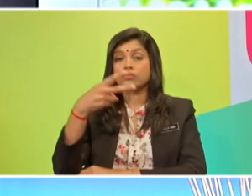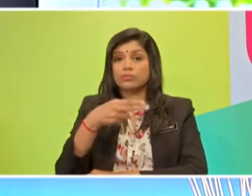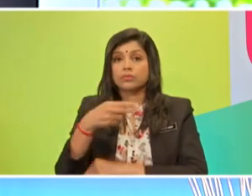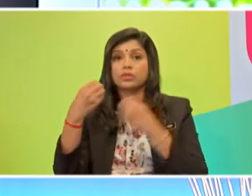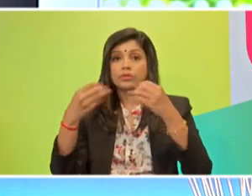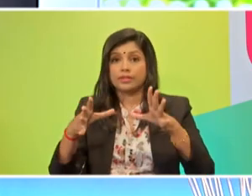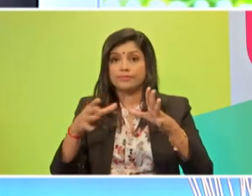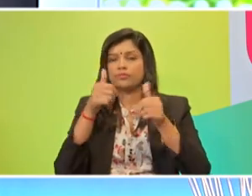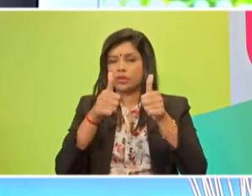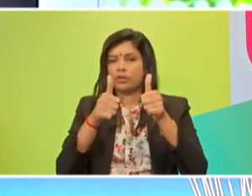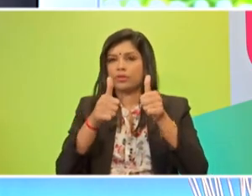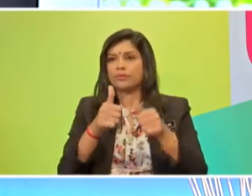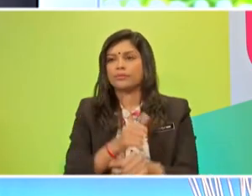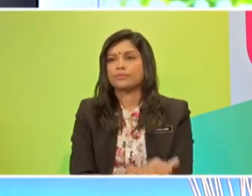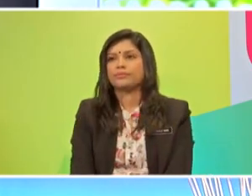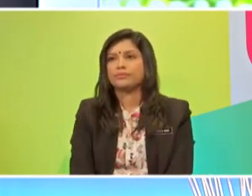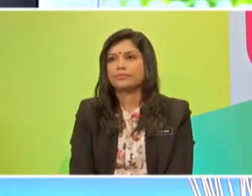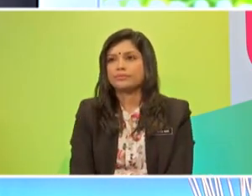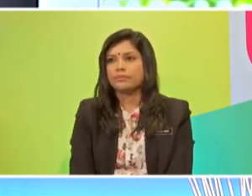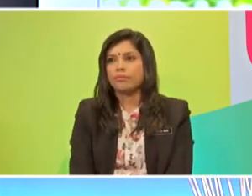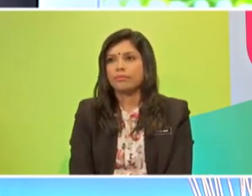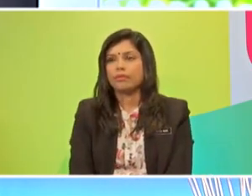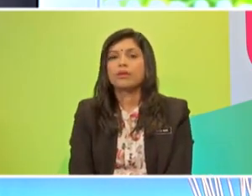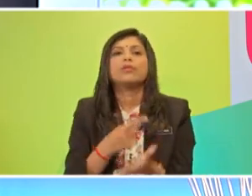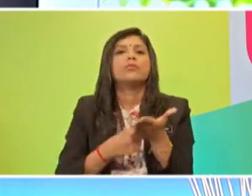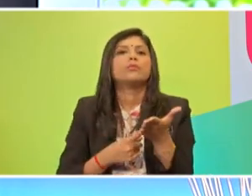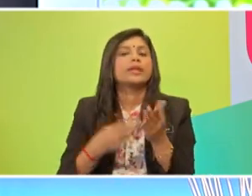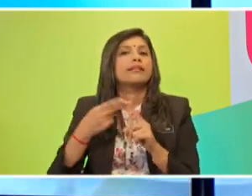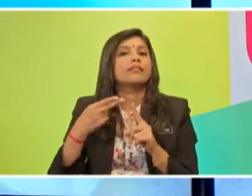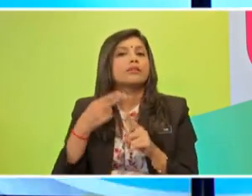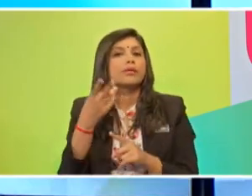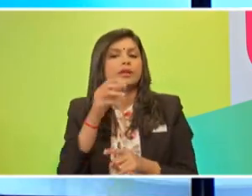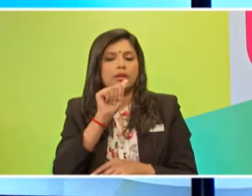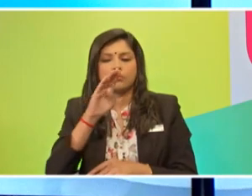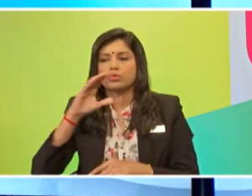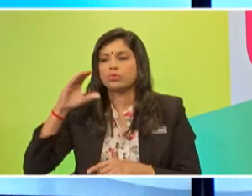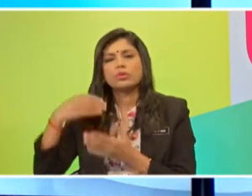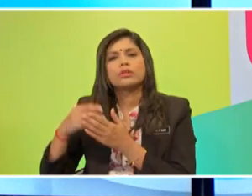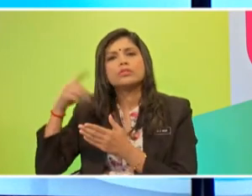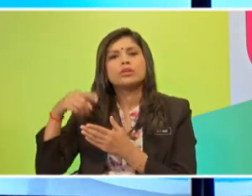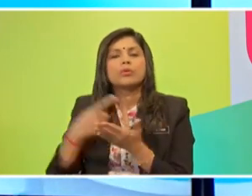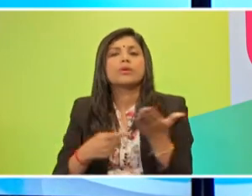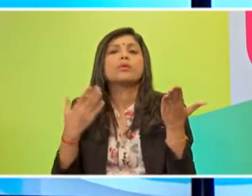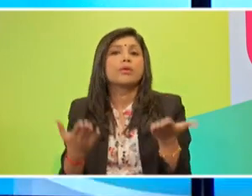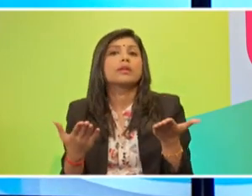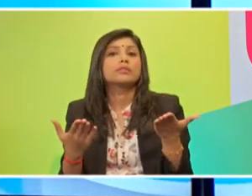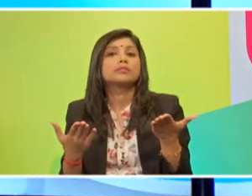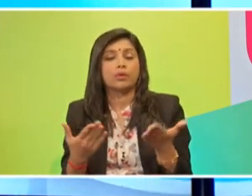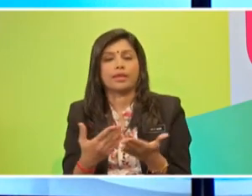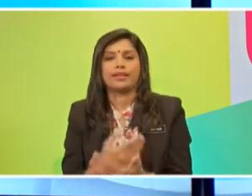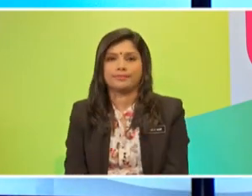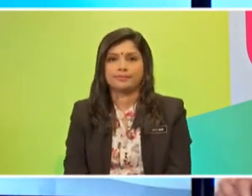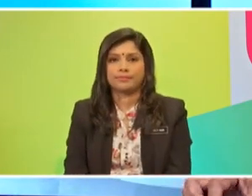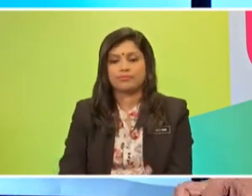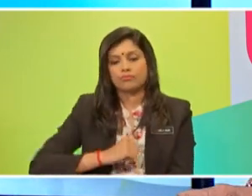letter. Okay, I want to do the letter A, Sean. What letter do you want to do? I want to do B. Okay, so let's write